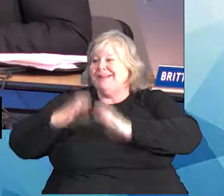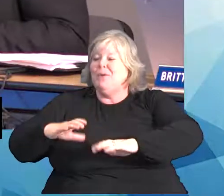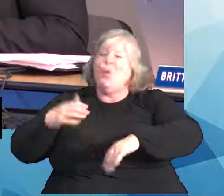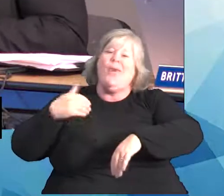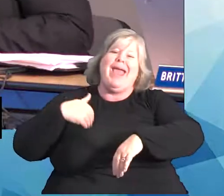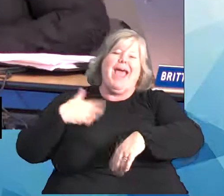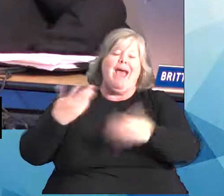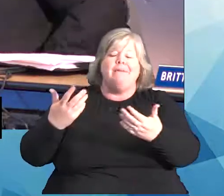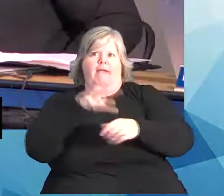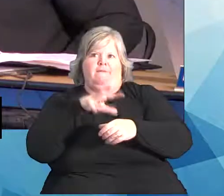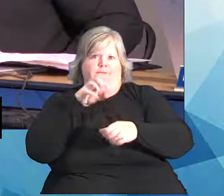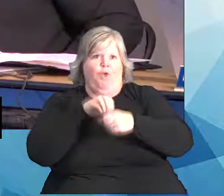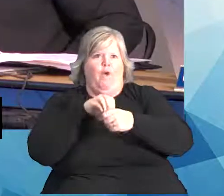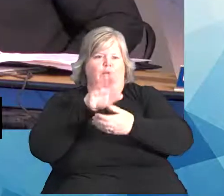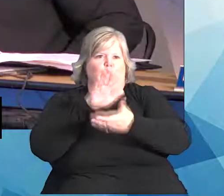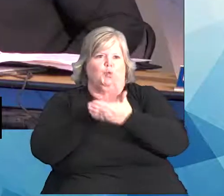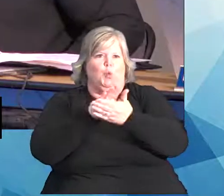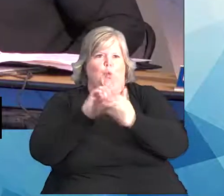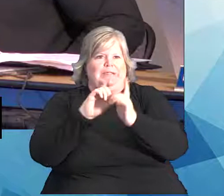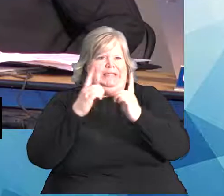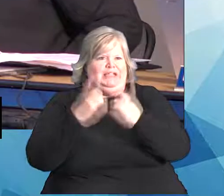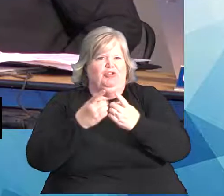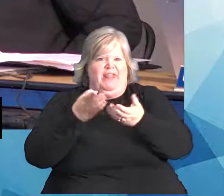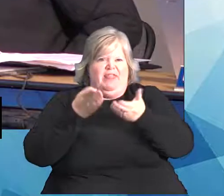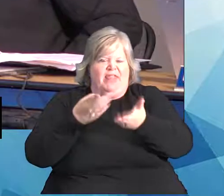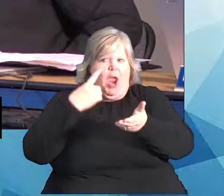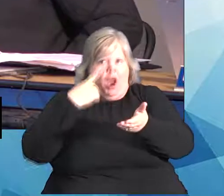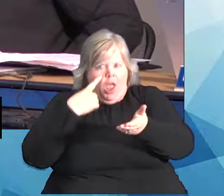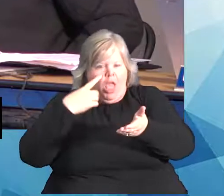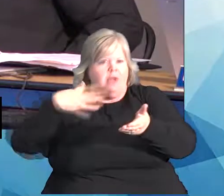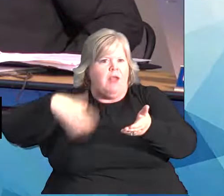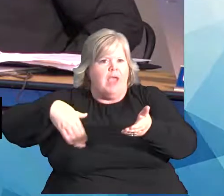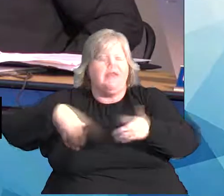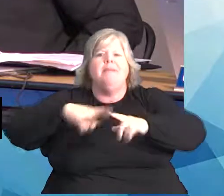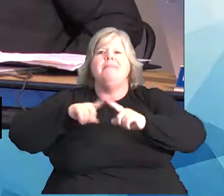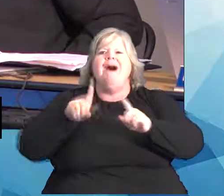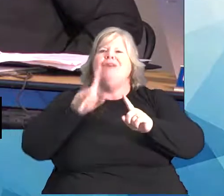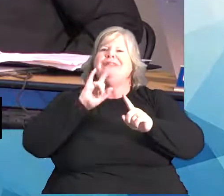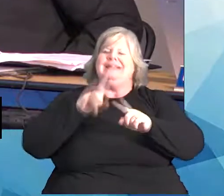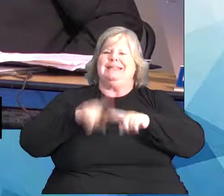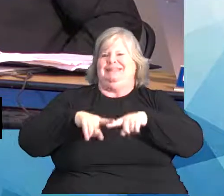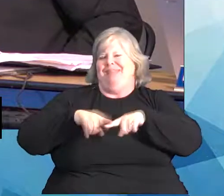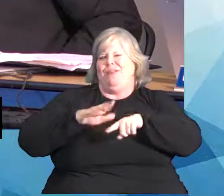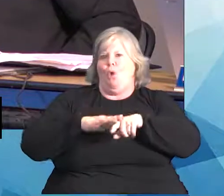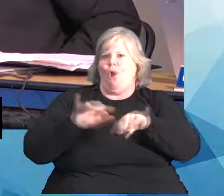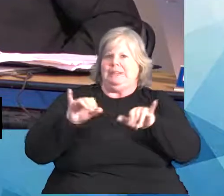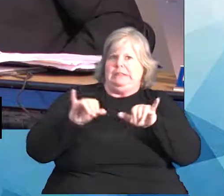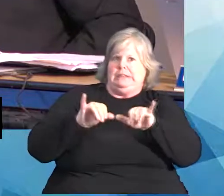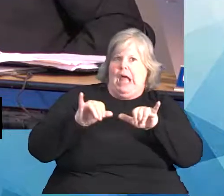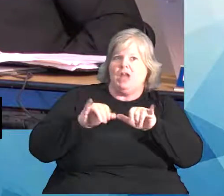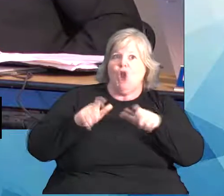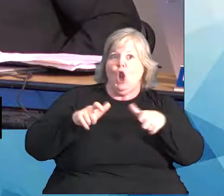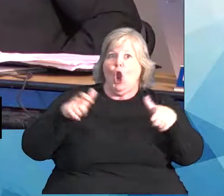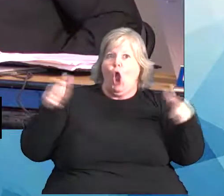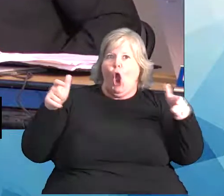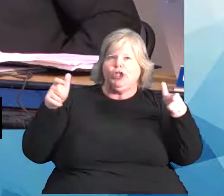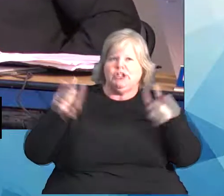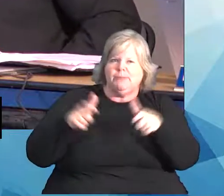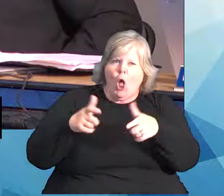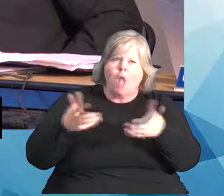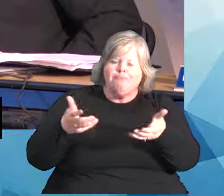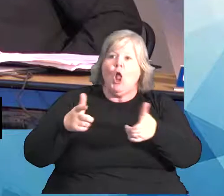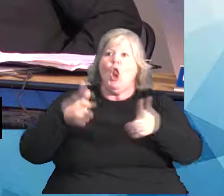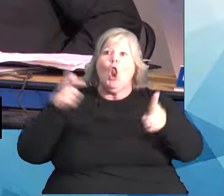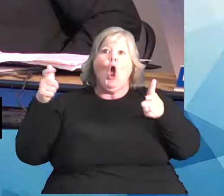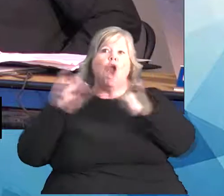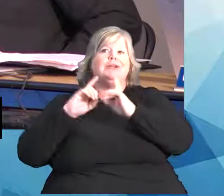resolution services. I think it probably varies significantly depending on the size of the district. I think the larger districts have a much more